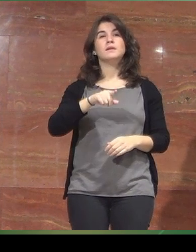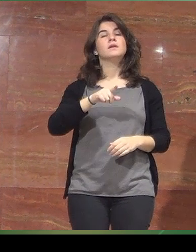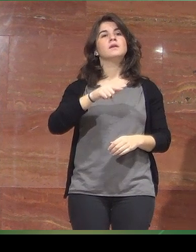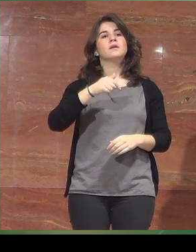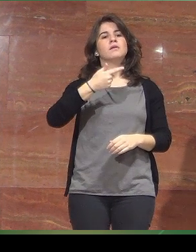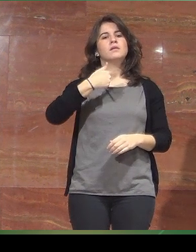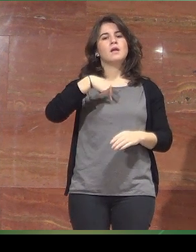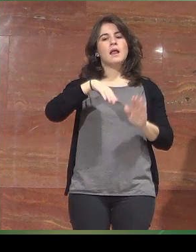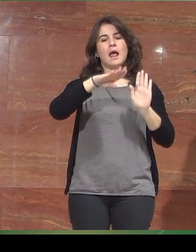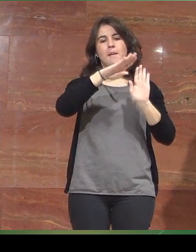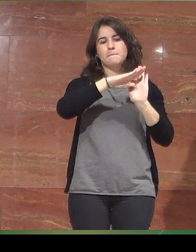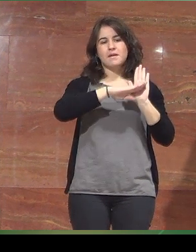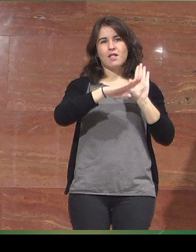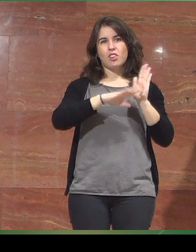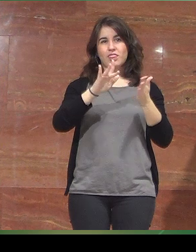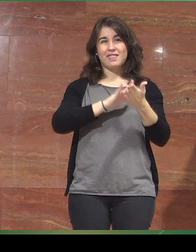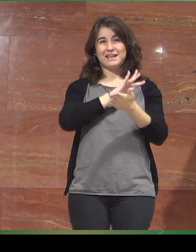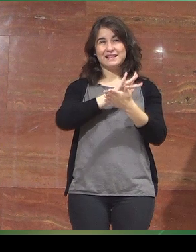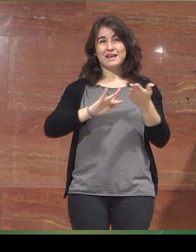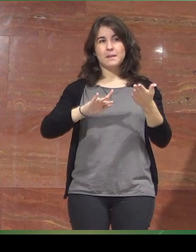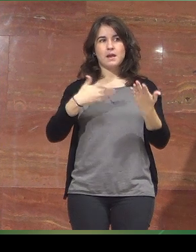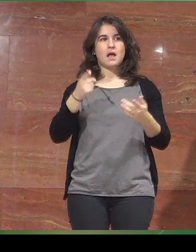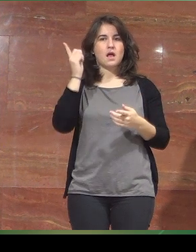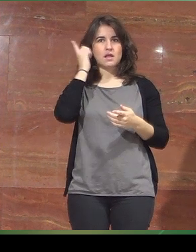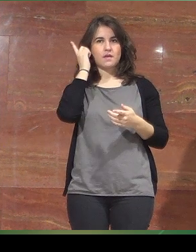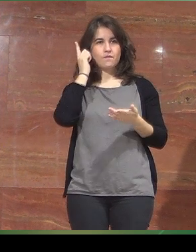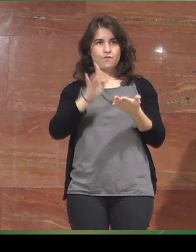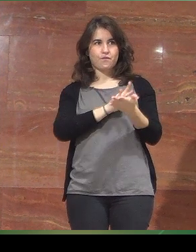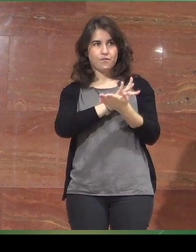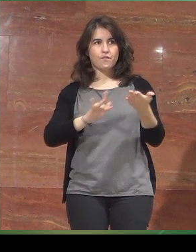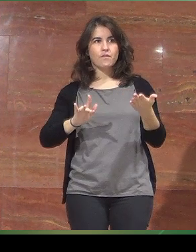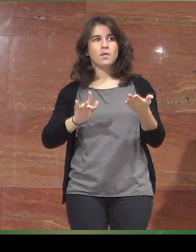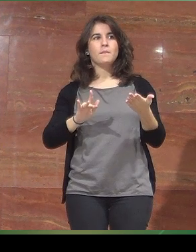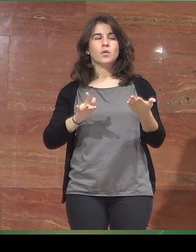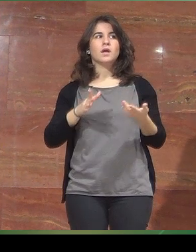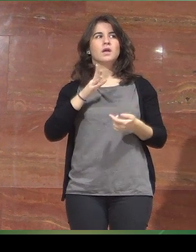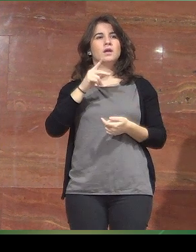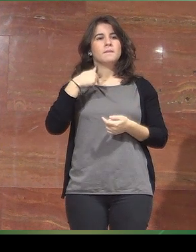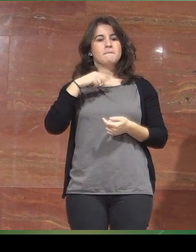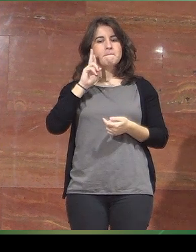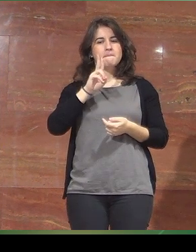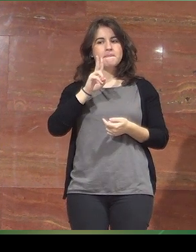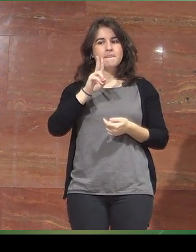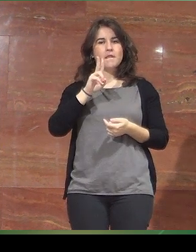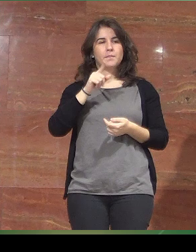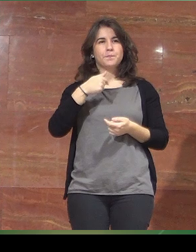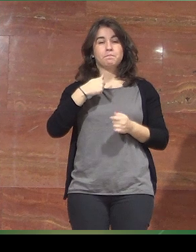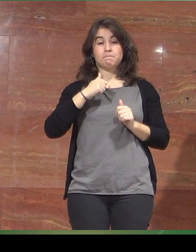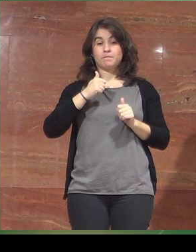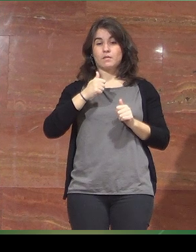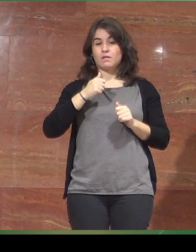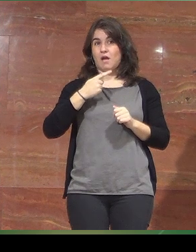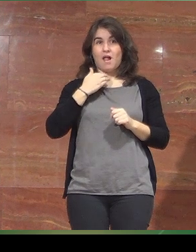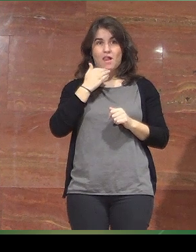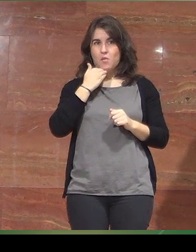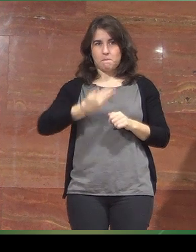because we recognized that another of the key principles is give people information in the way that they want to receive